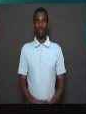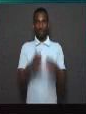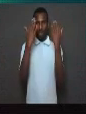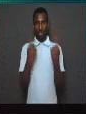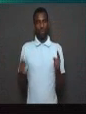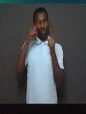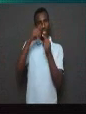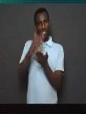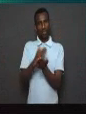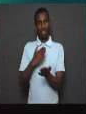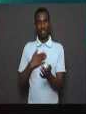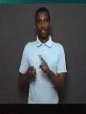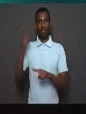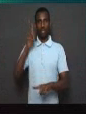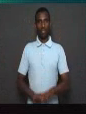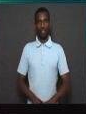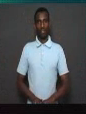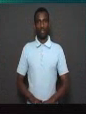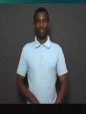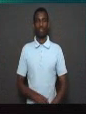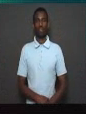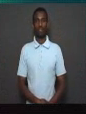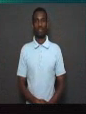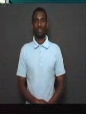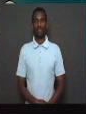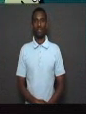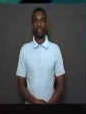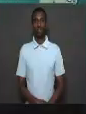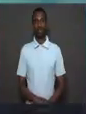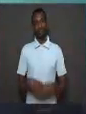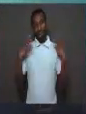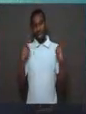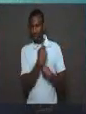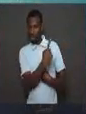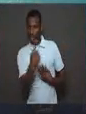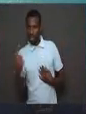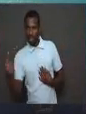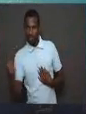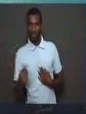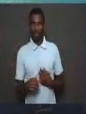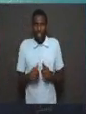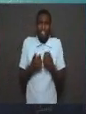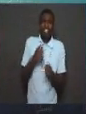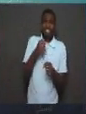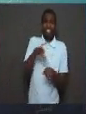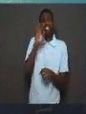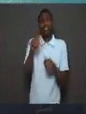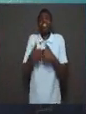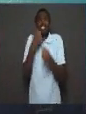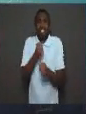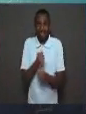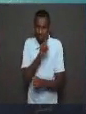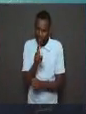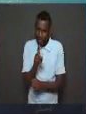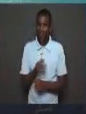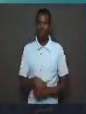Let's get back to our lesson. Hello, everyone. How did